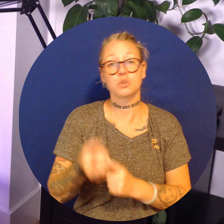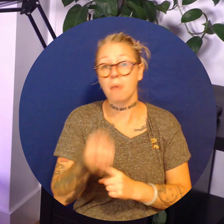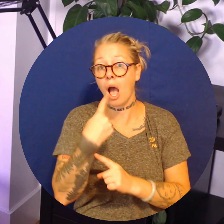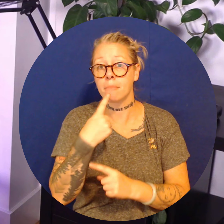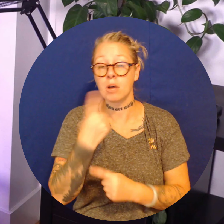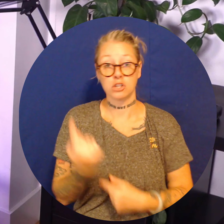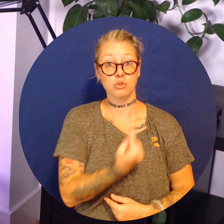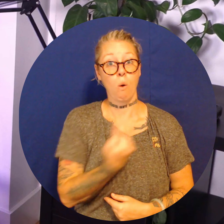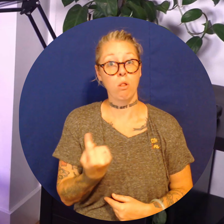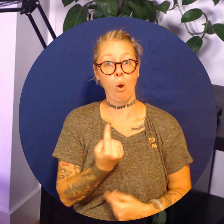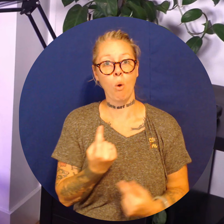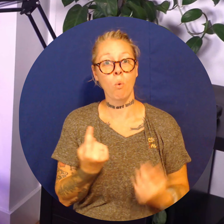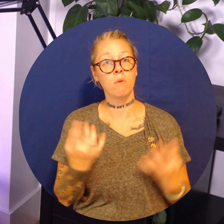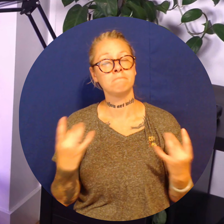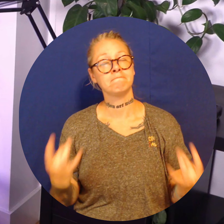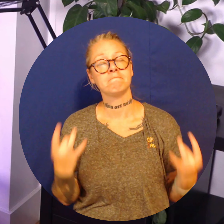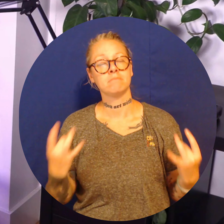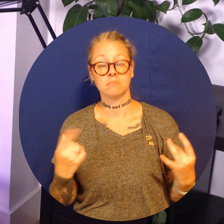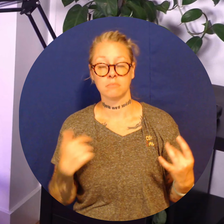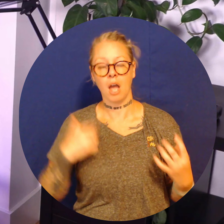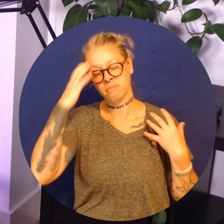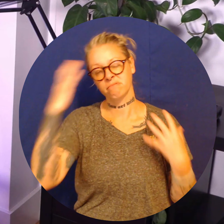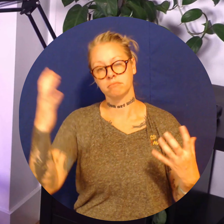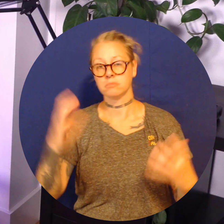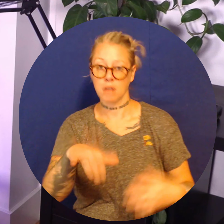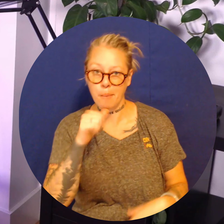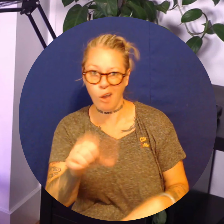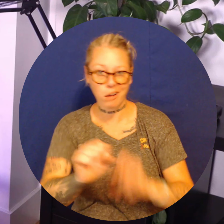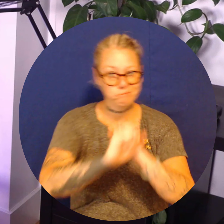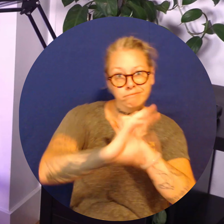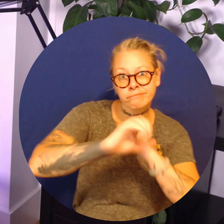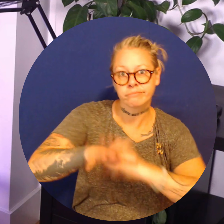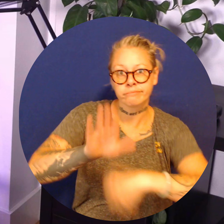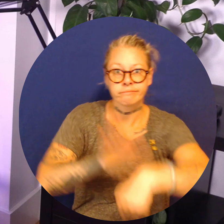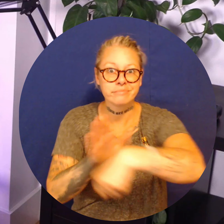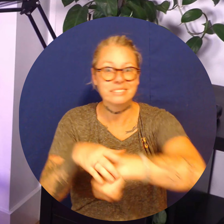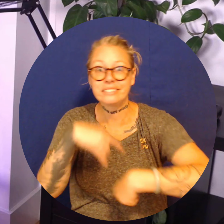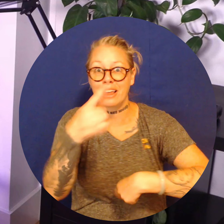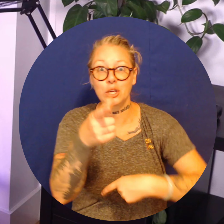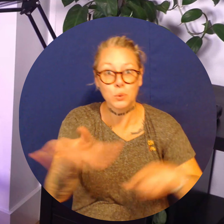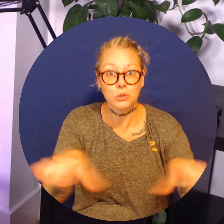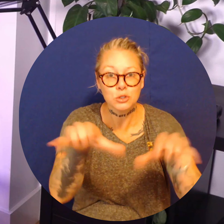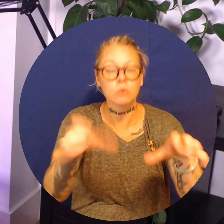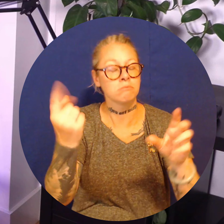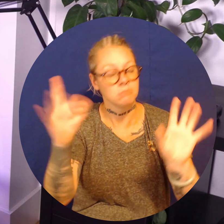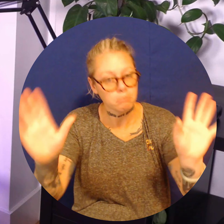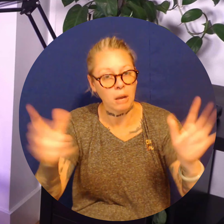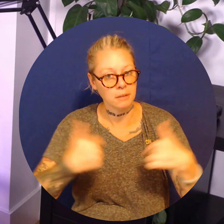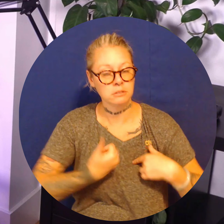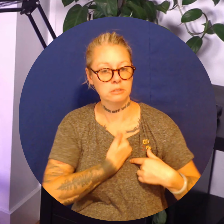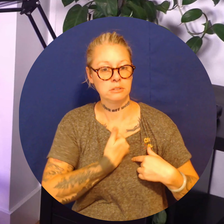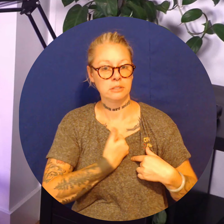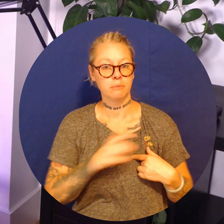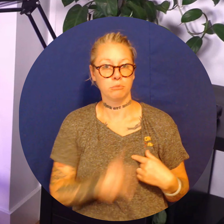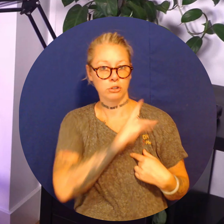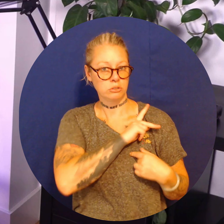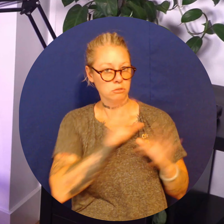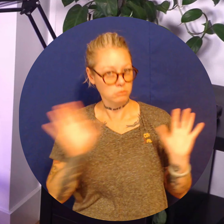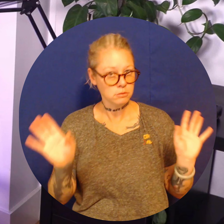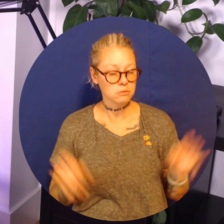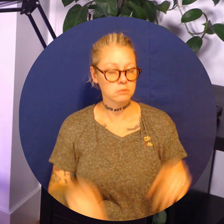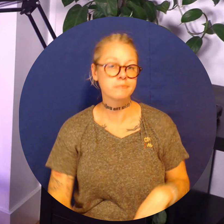which i love to do um not necessarily promoting that if you know whatever um